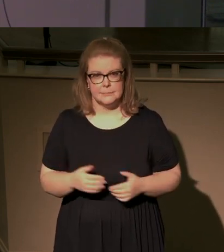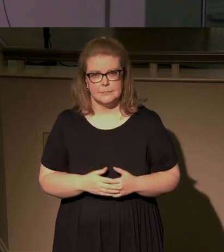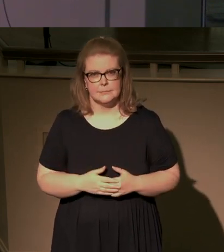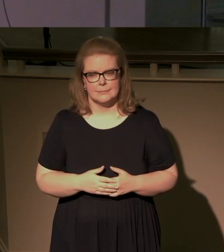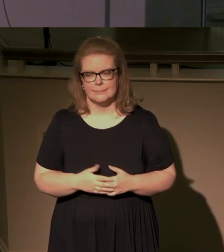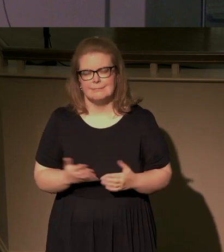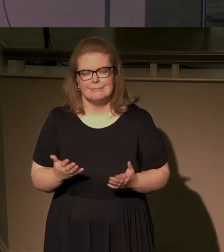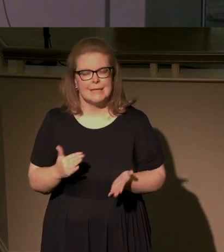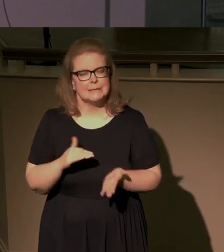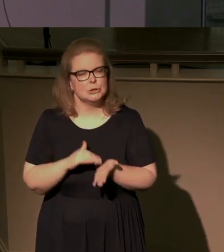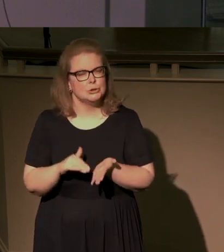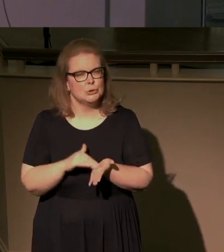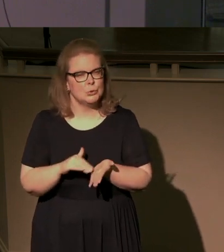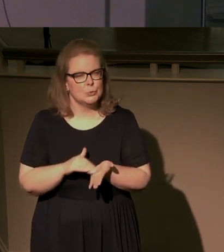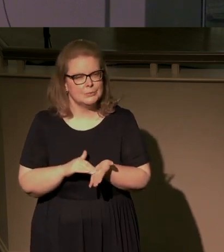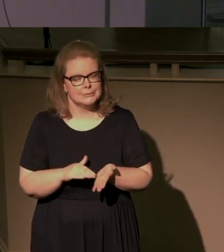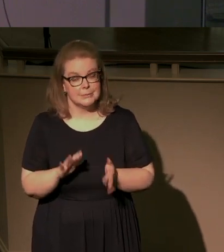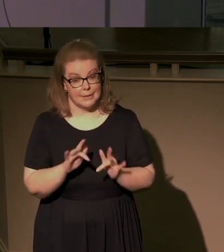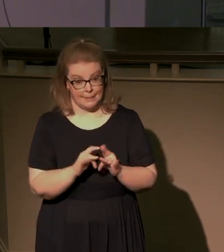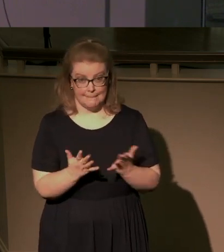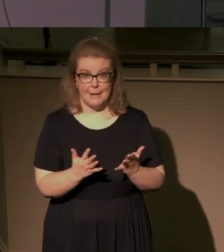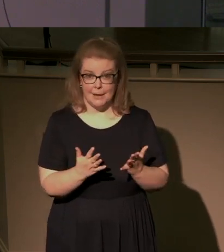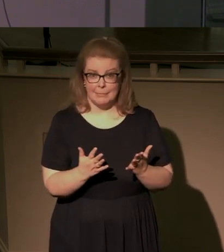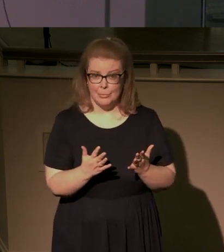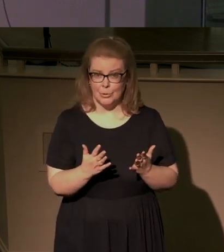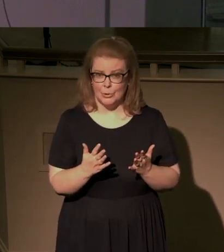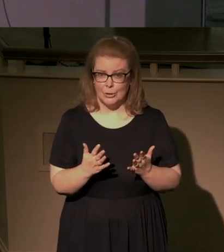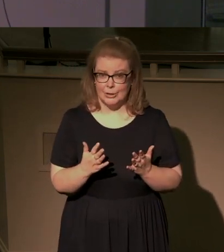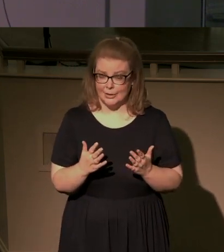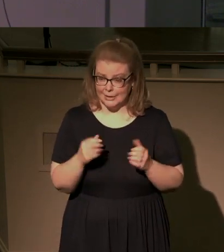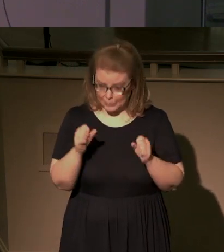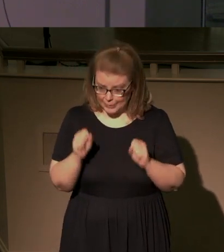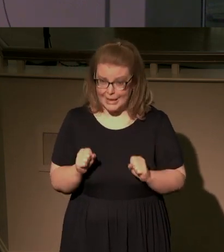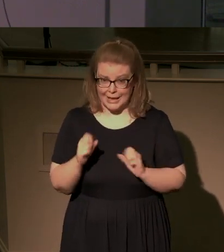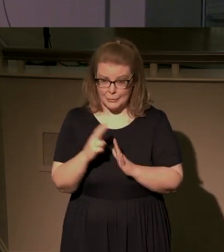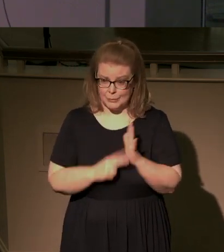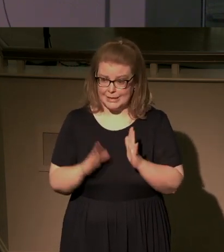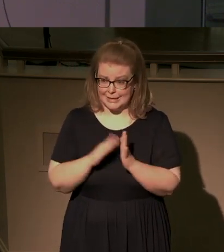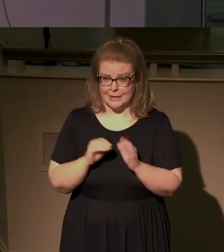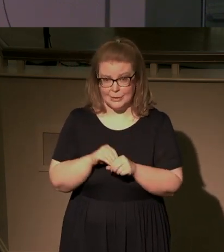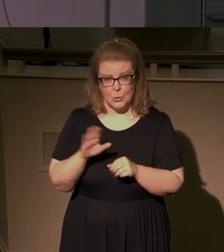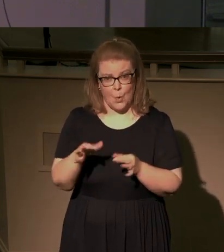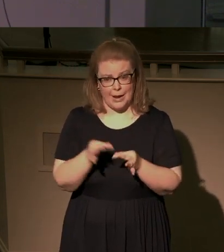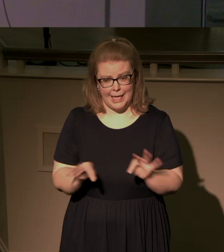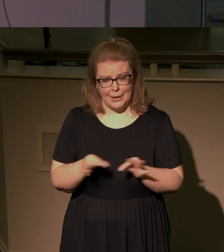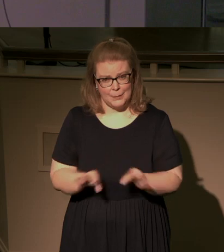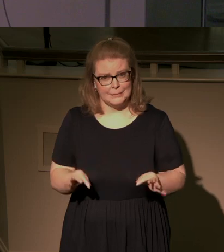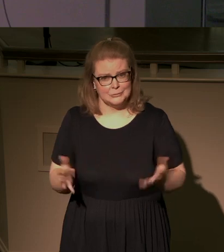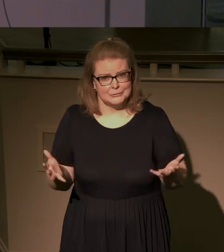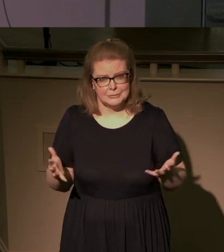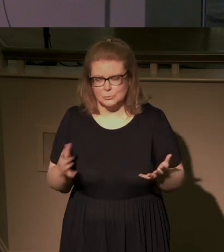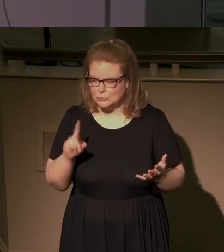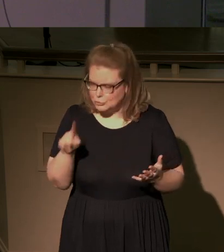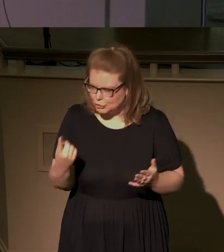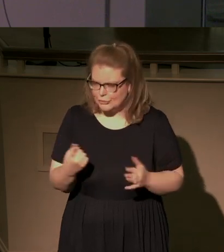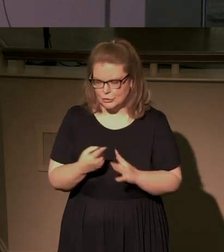That's a nice excuse, but listen, the Bible comes in your language. I know that for a fact. So just